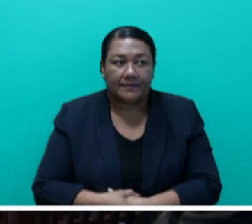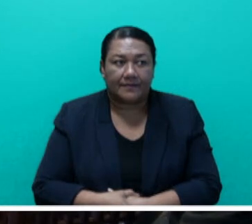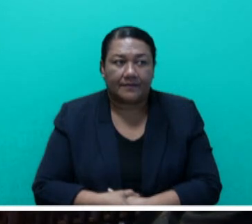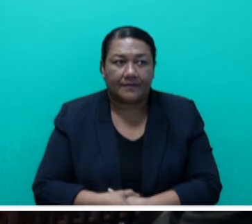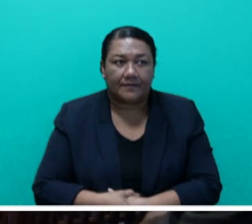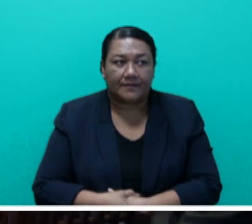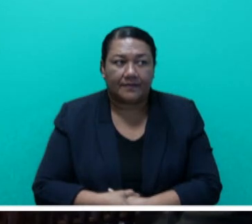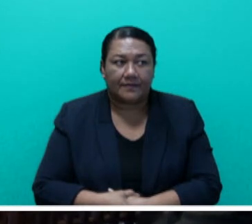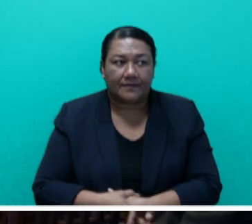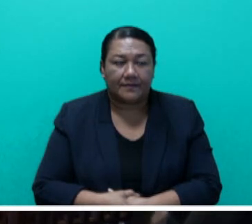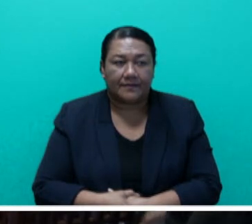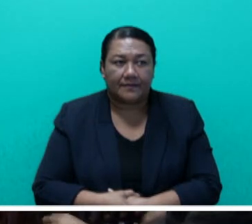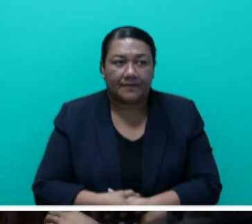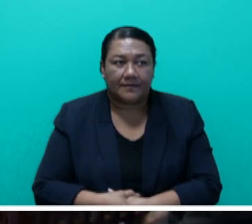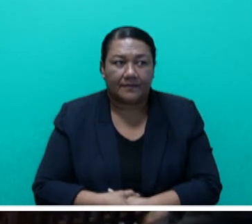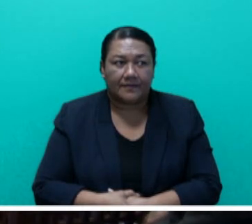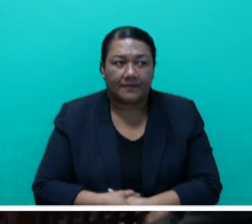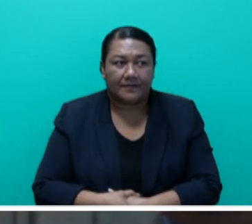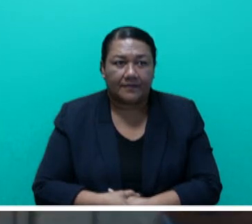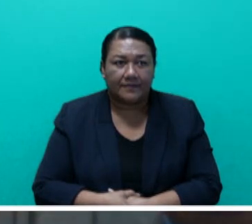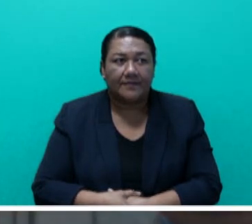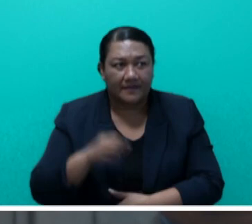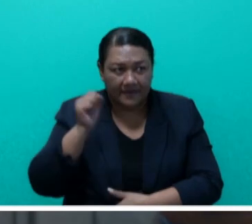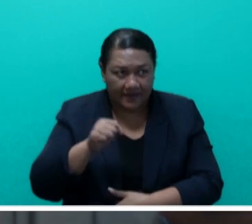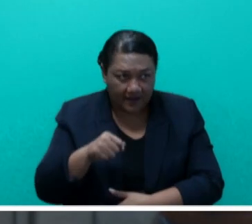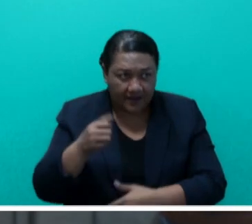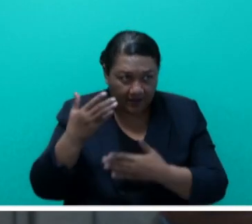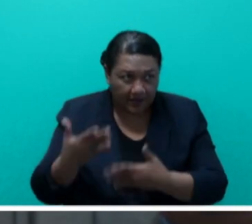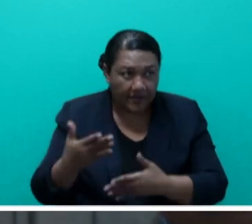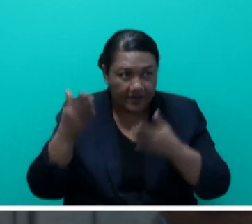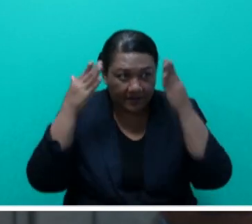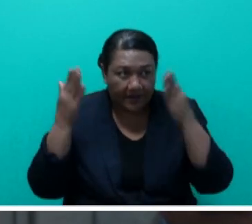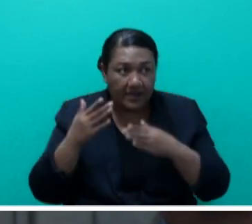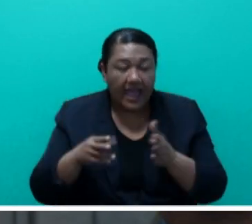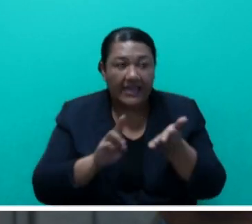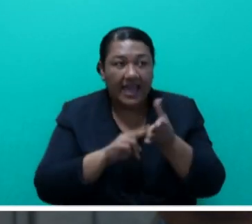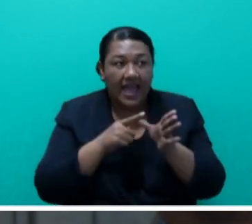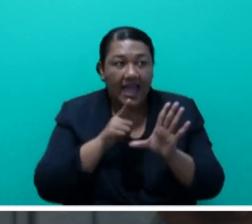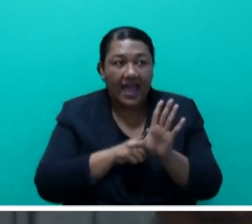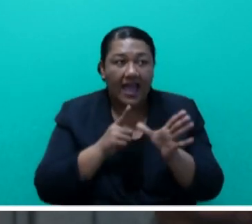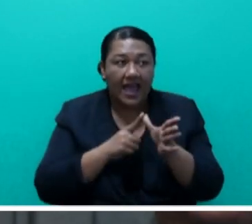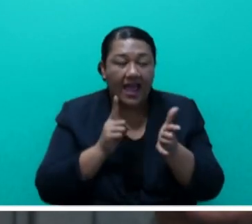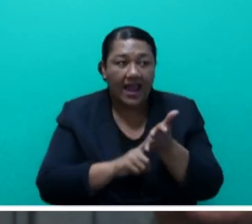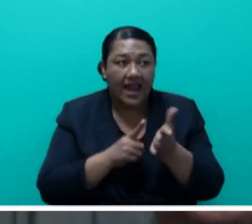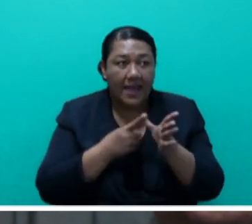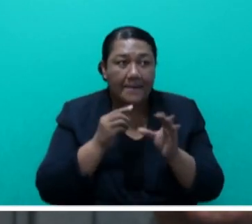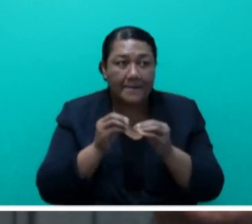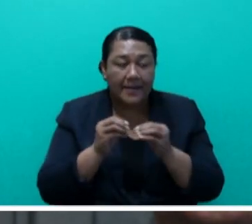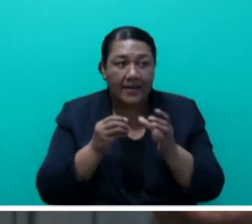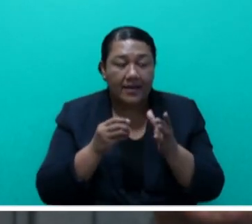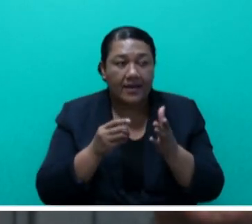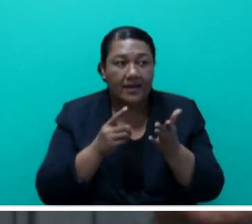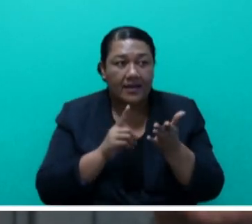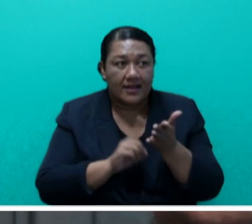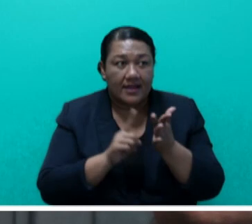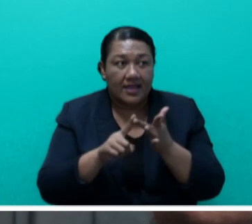ito ito kinakaw. Yes, Honorable Speaker, sir, I think in Nayarambal, in Bonwaliu, it's a